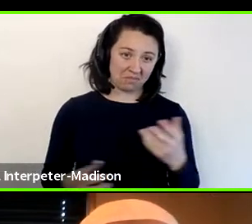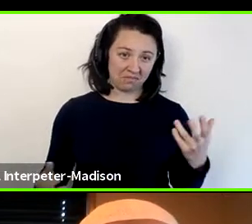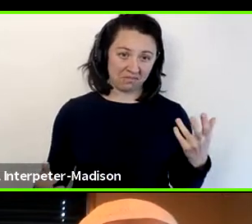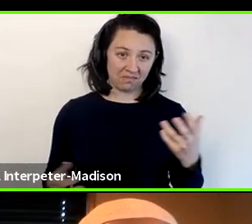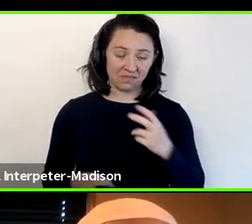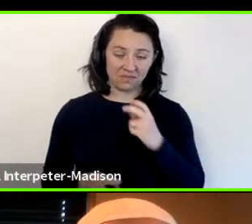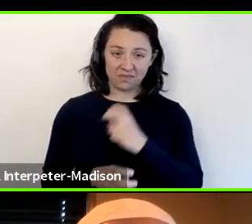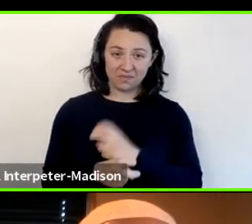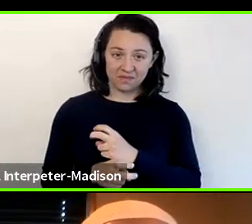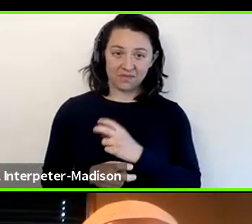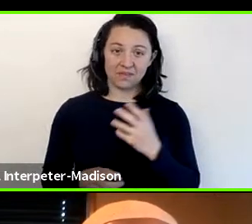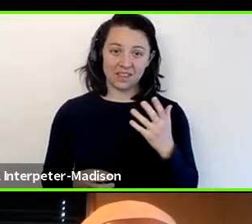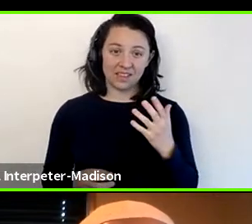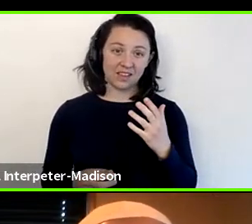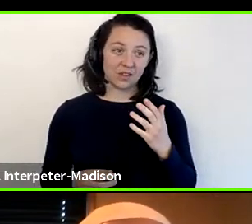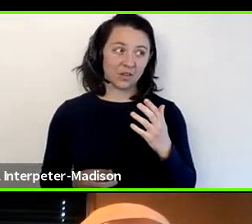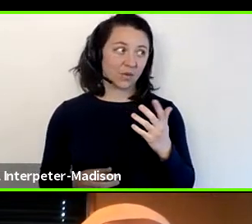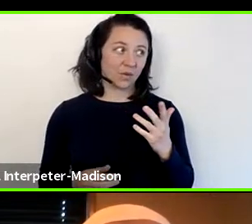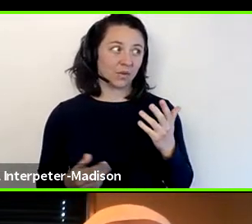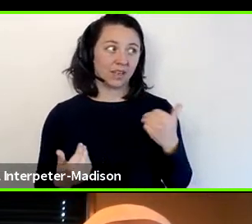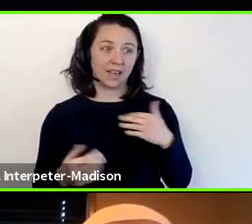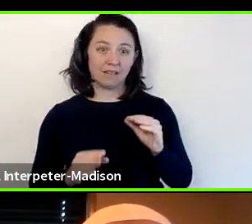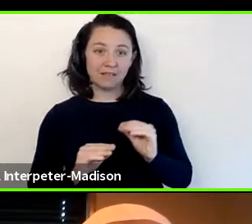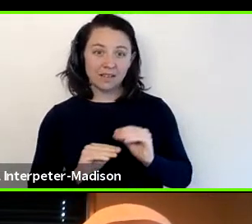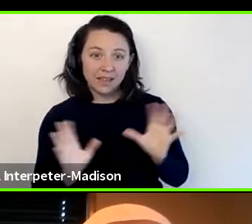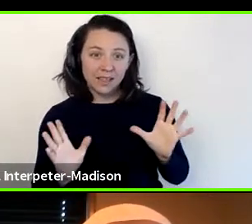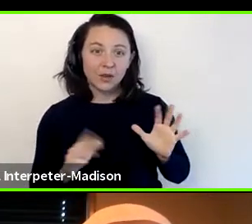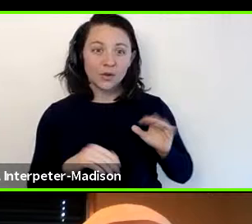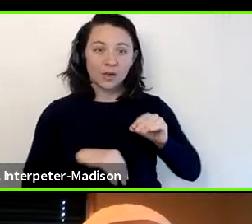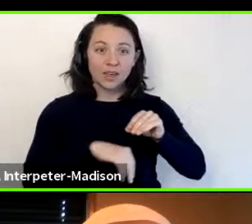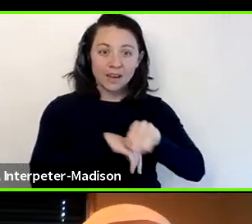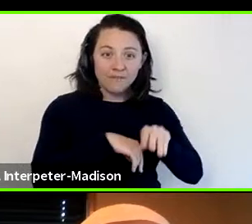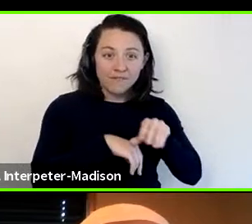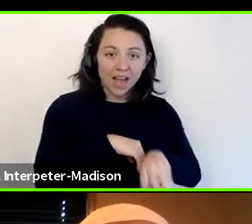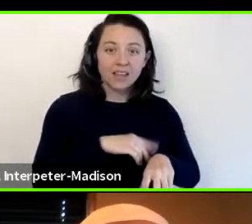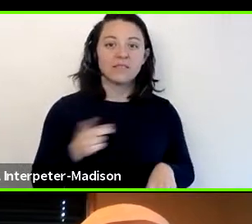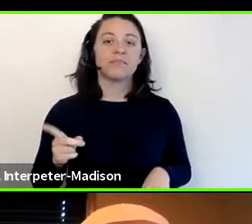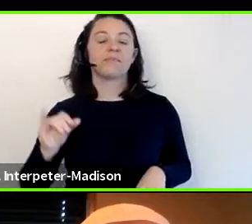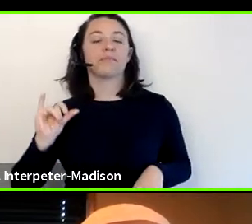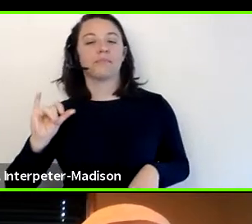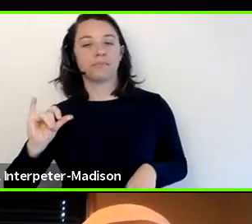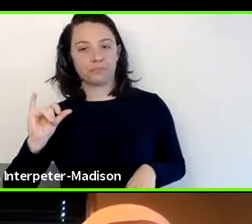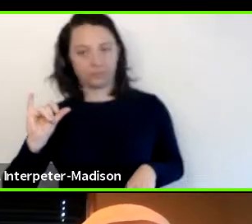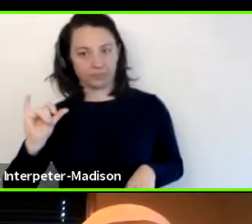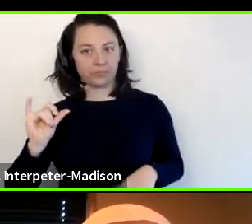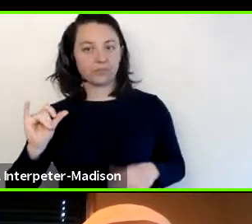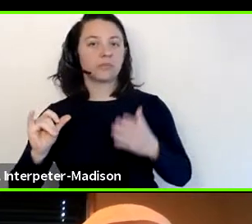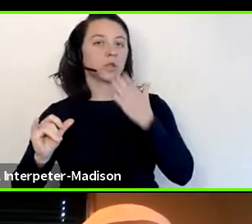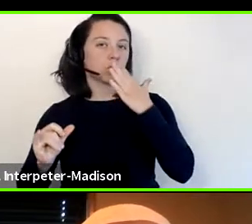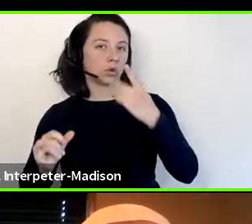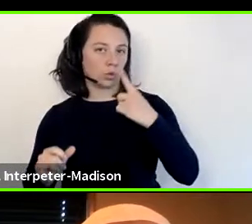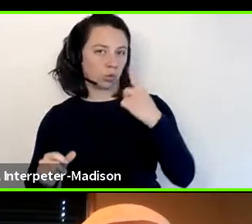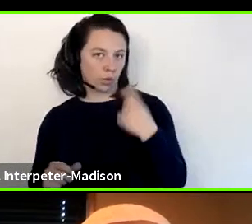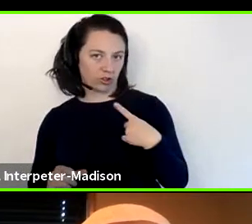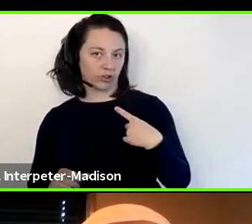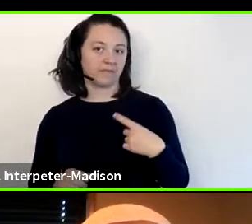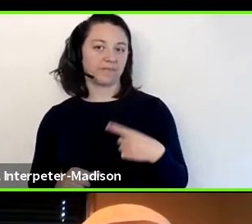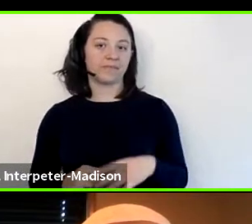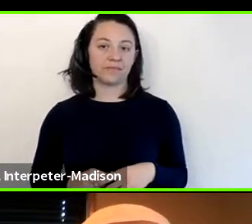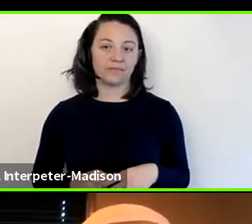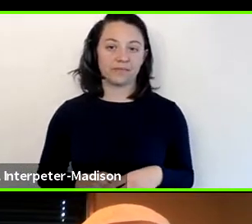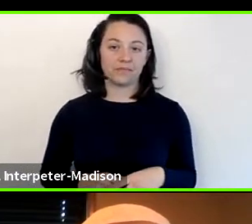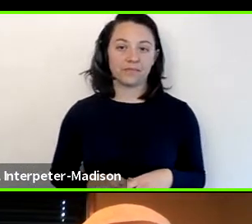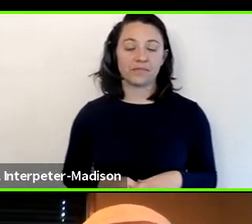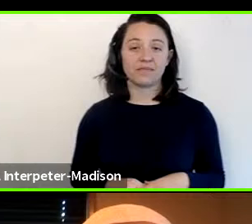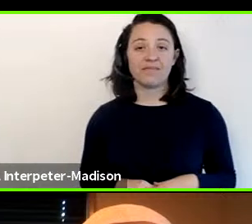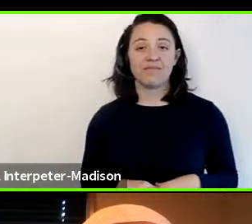give really clear advice. Yeah. So that's a very good question. I have 2 kids